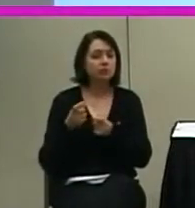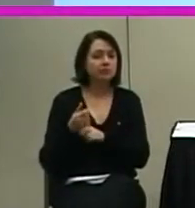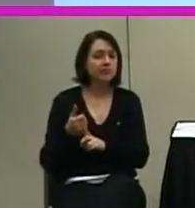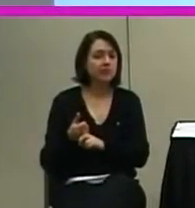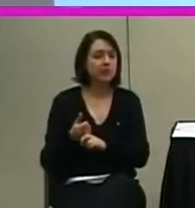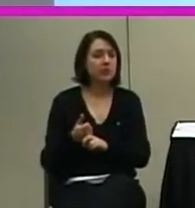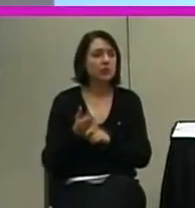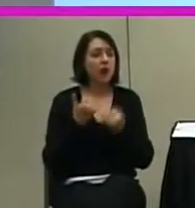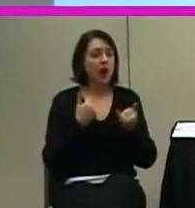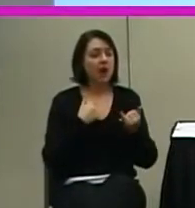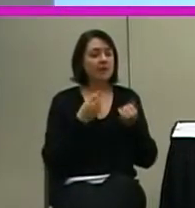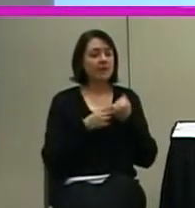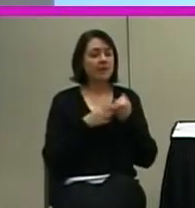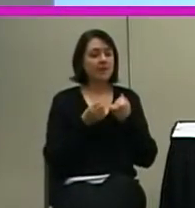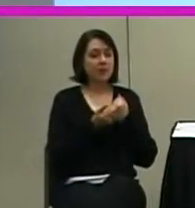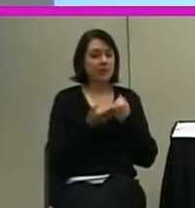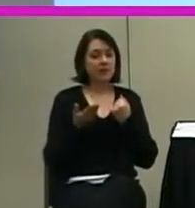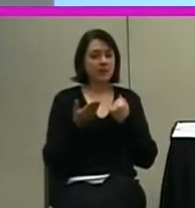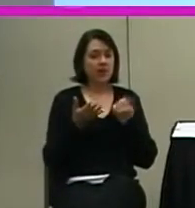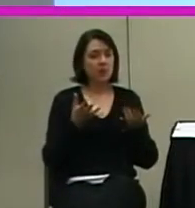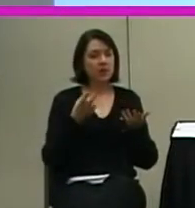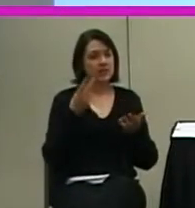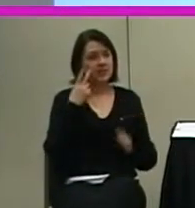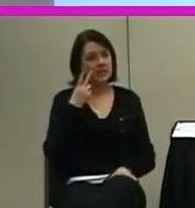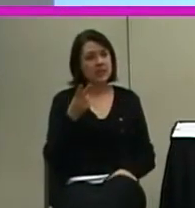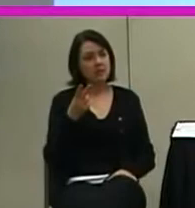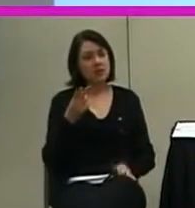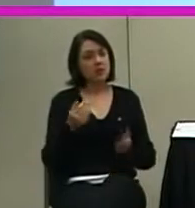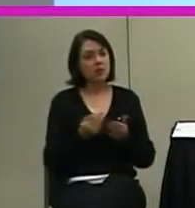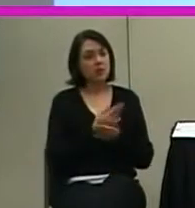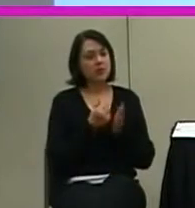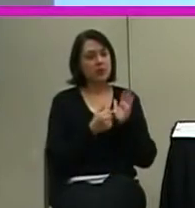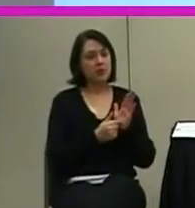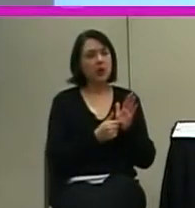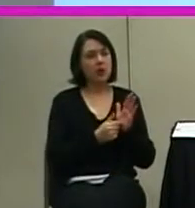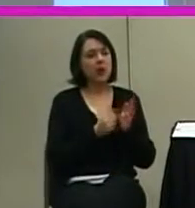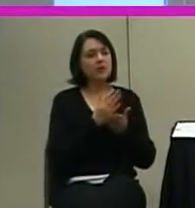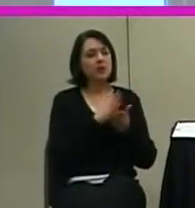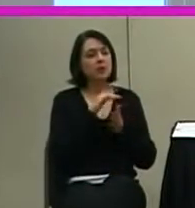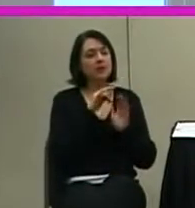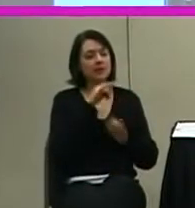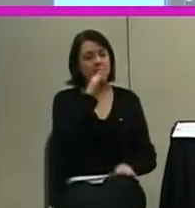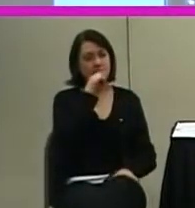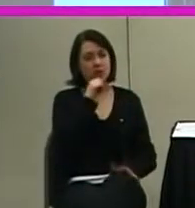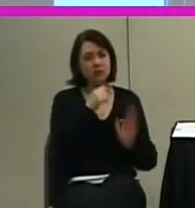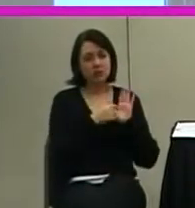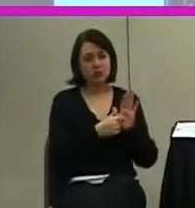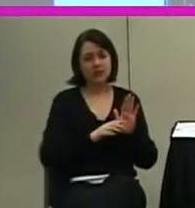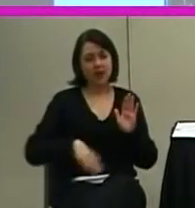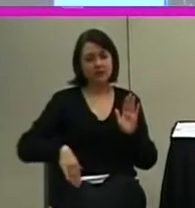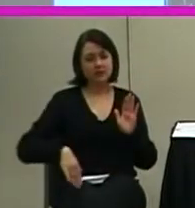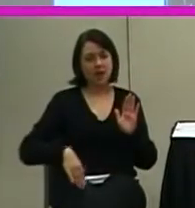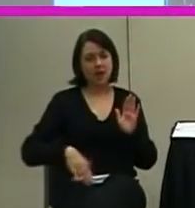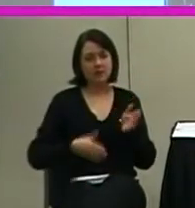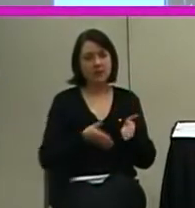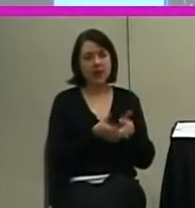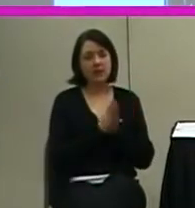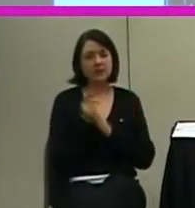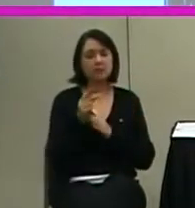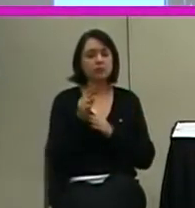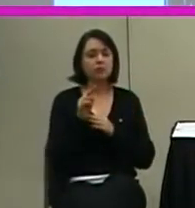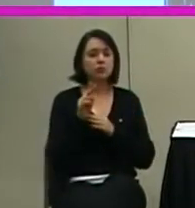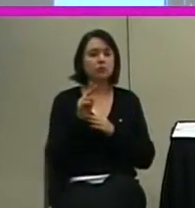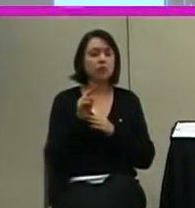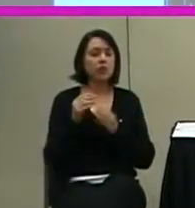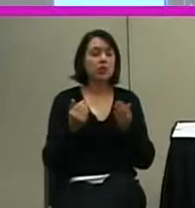couple back, and I want to see them do it on a novel one. Here are some kids that have not demonstrated it yet, and I'm going to ask them to do it with one they haven't seen.